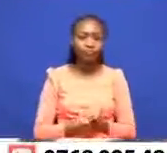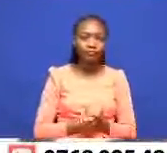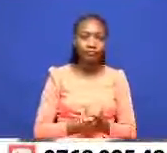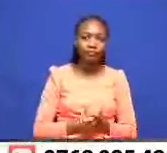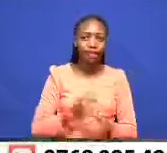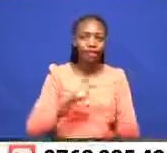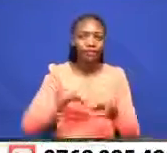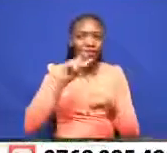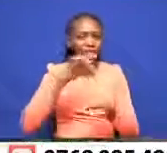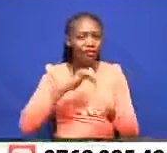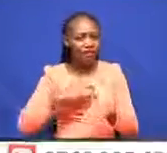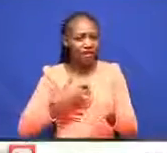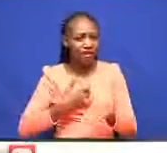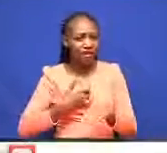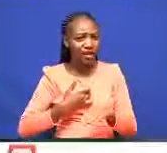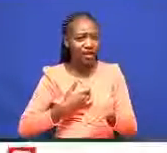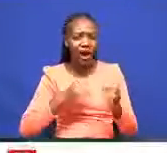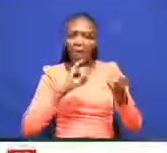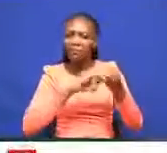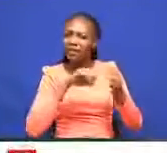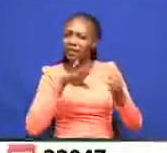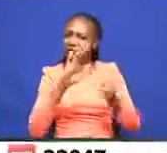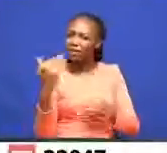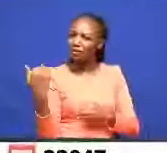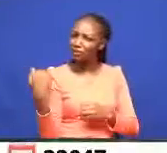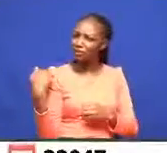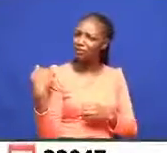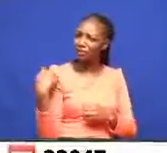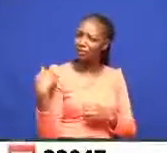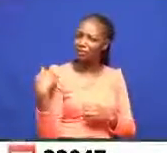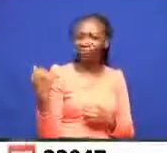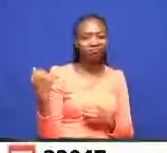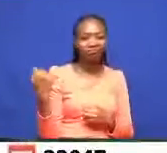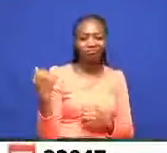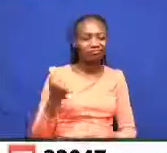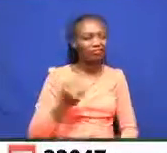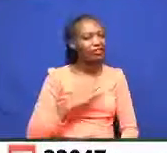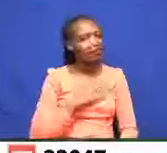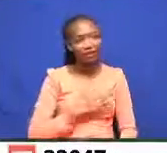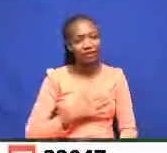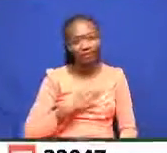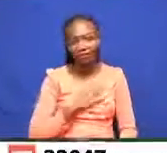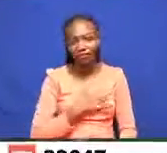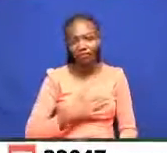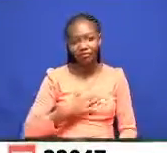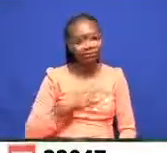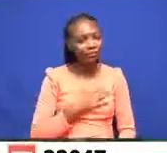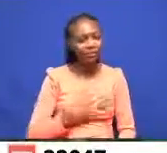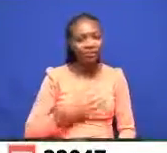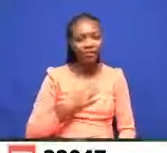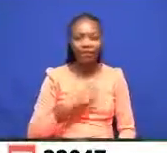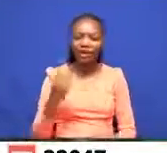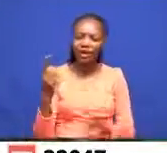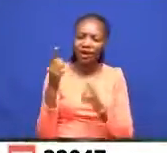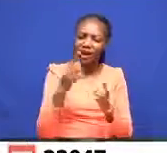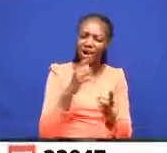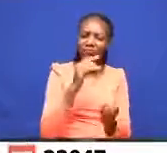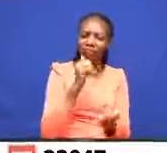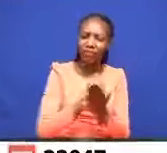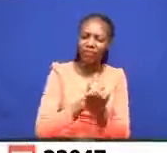ndoa imekusukuma mpaka mwisho, kabla hata ikufikishe pale mwisho, tafadhali kuja kwa